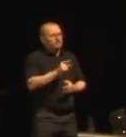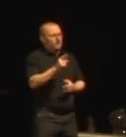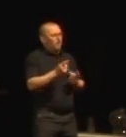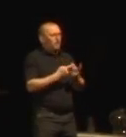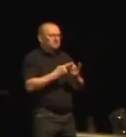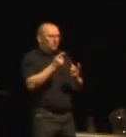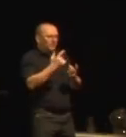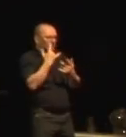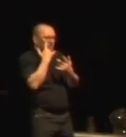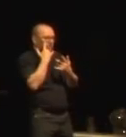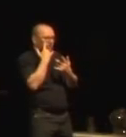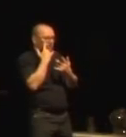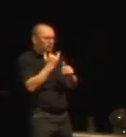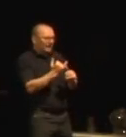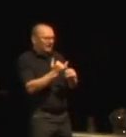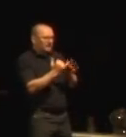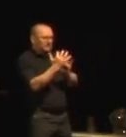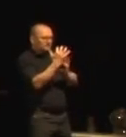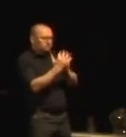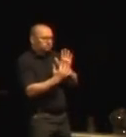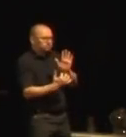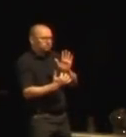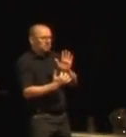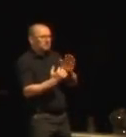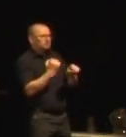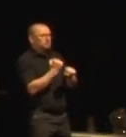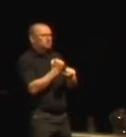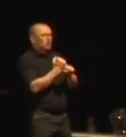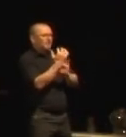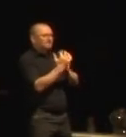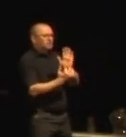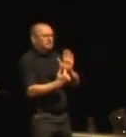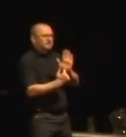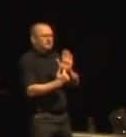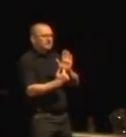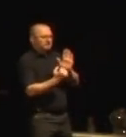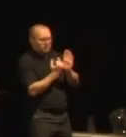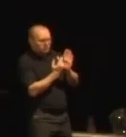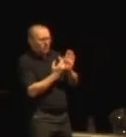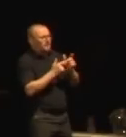Thankfully, we don't post job ads for code ninjas or rockstar developers anymore.